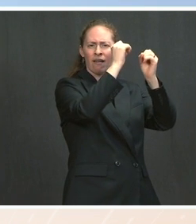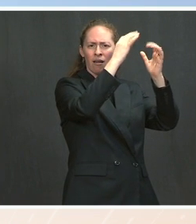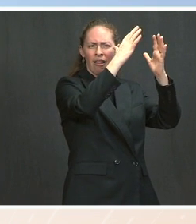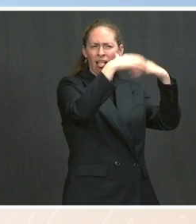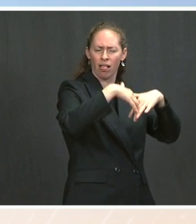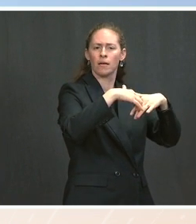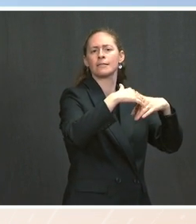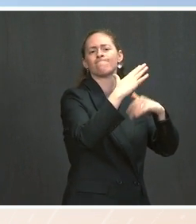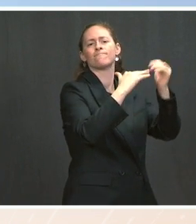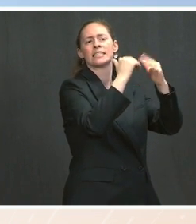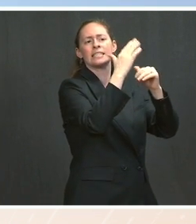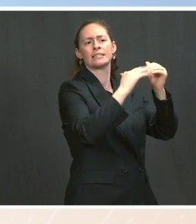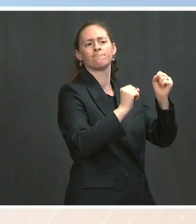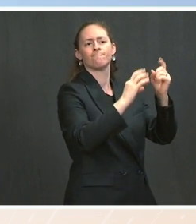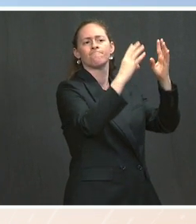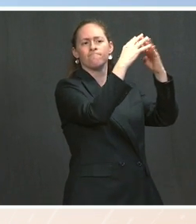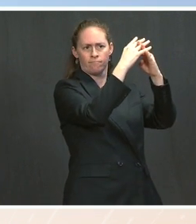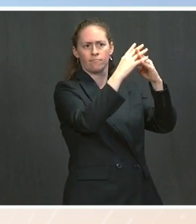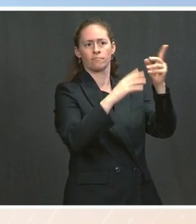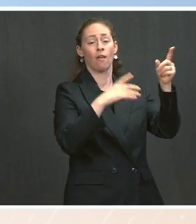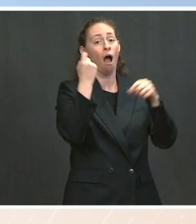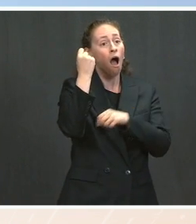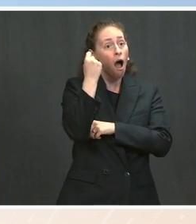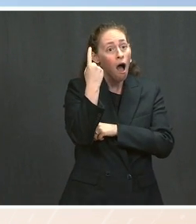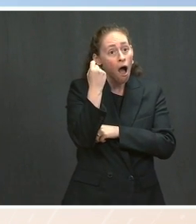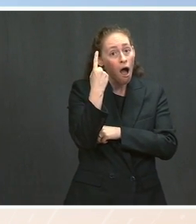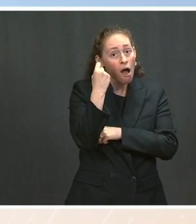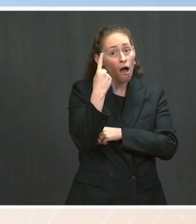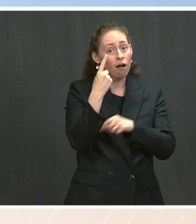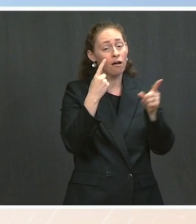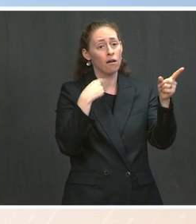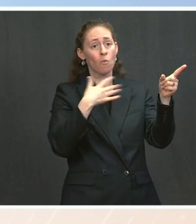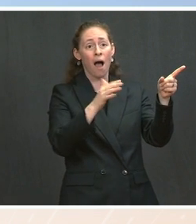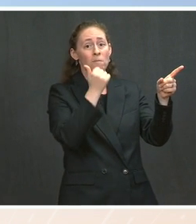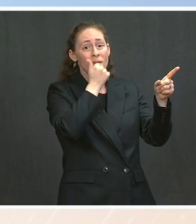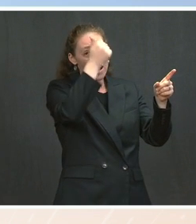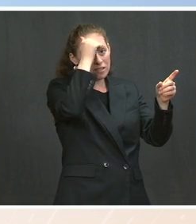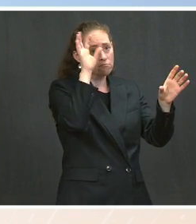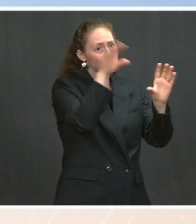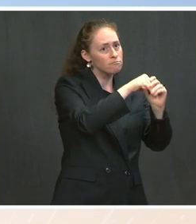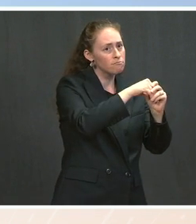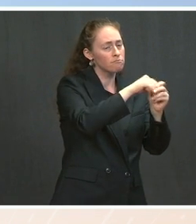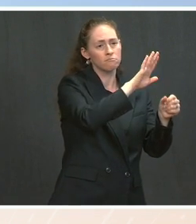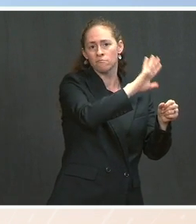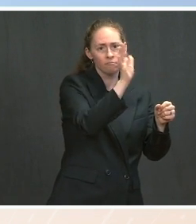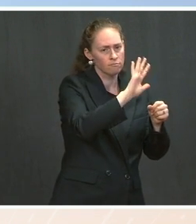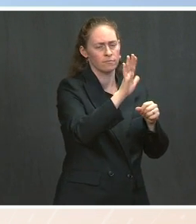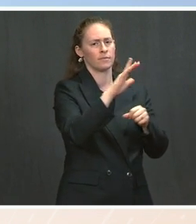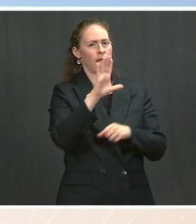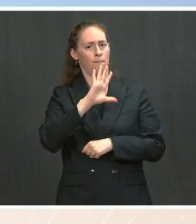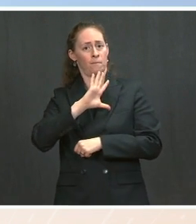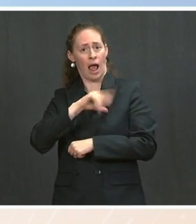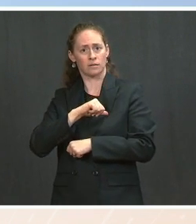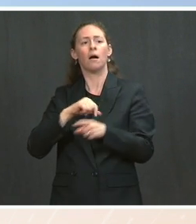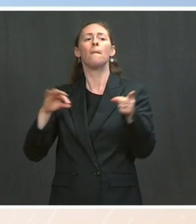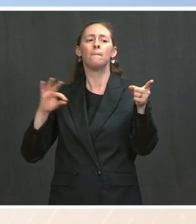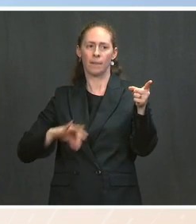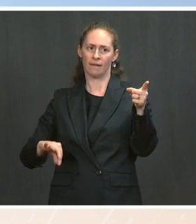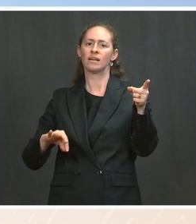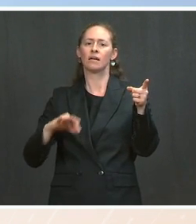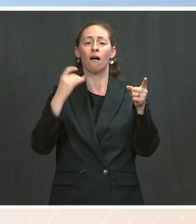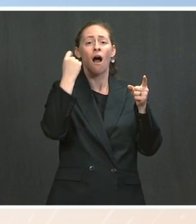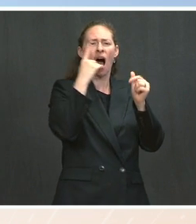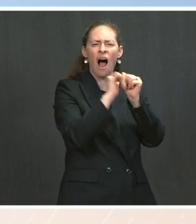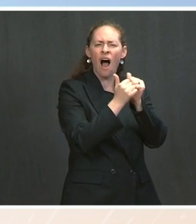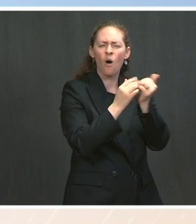that it is not Hamas, but is the Palestinian people who benefit from that assistance. And doing that through the UN is, in our view, the best